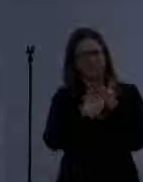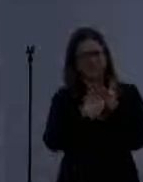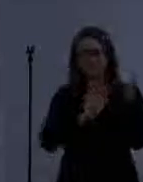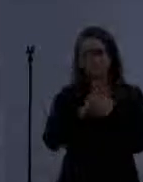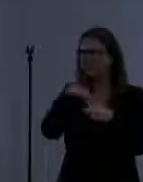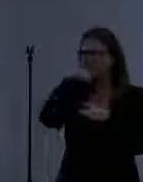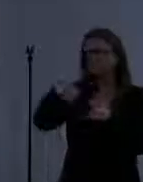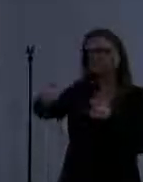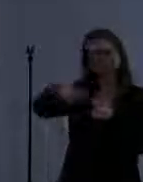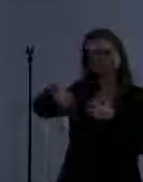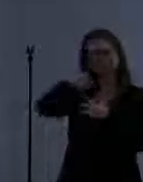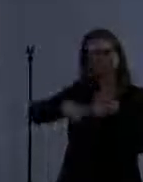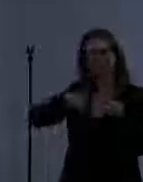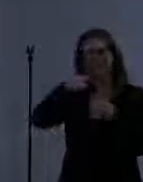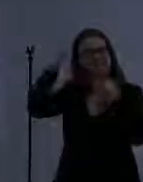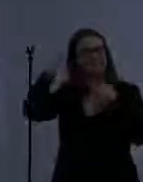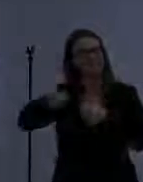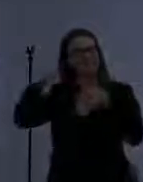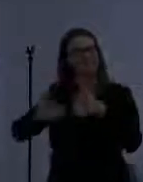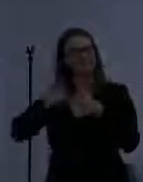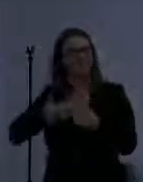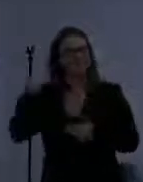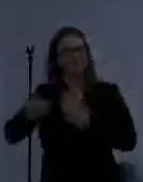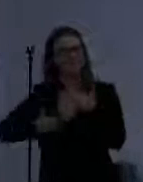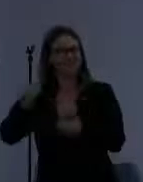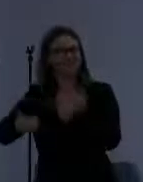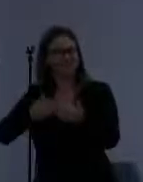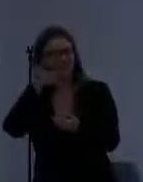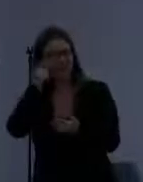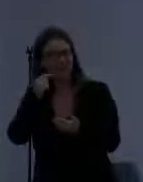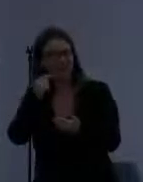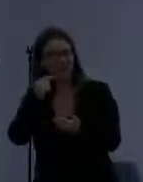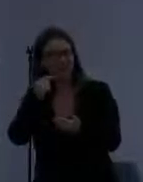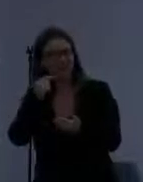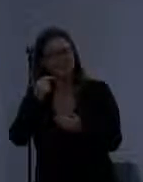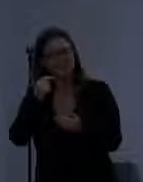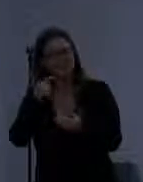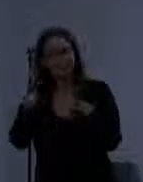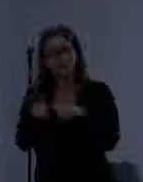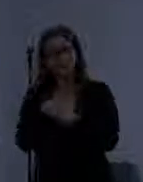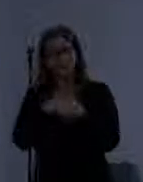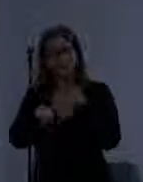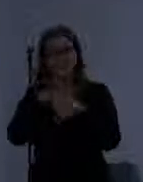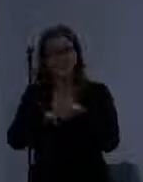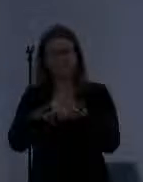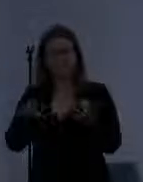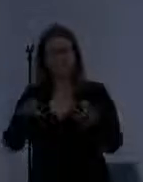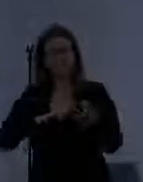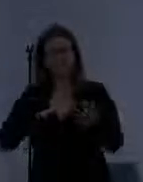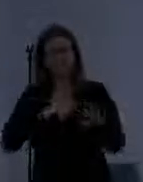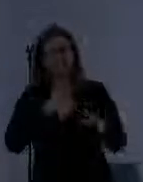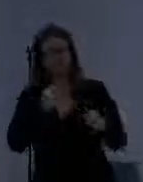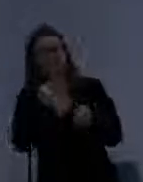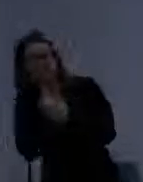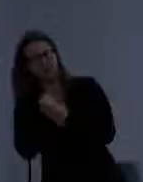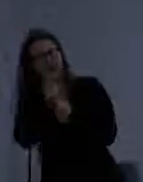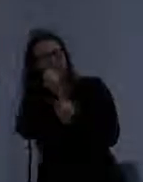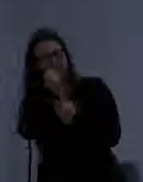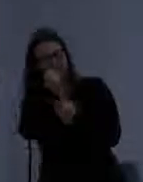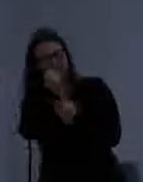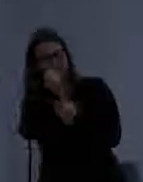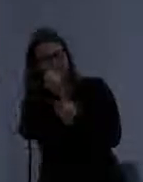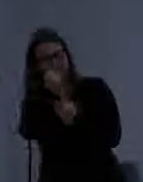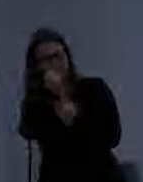making decisions about their own life. And when they need to, it's about being supported to make decisions.